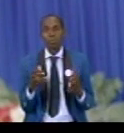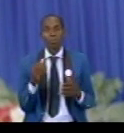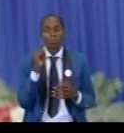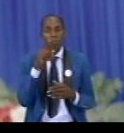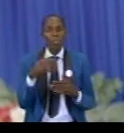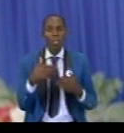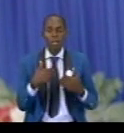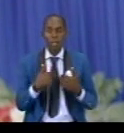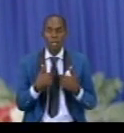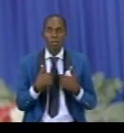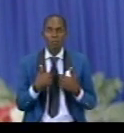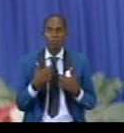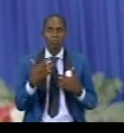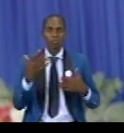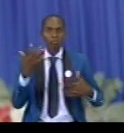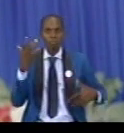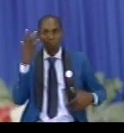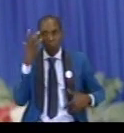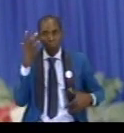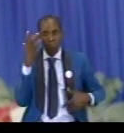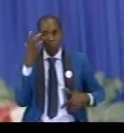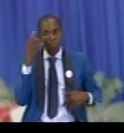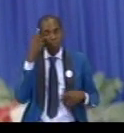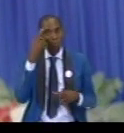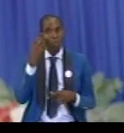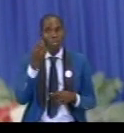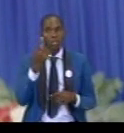sickness, 11 years.